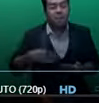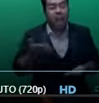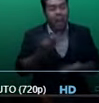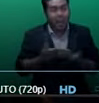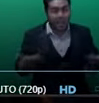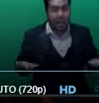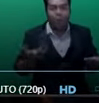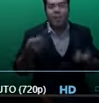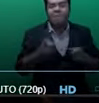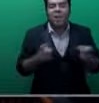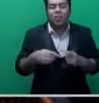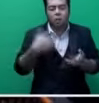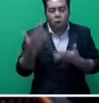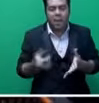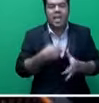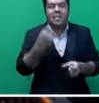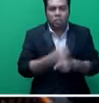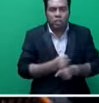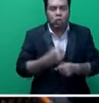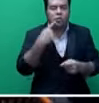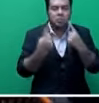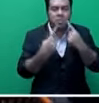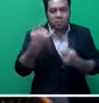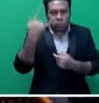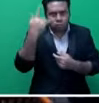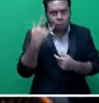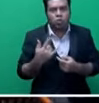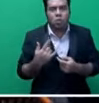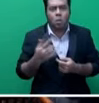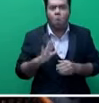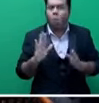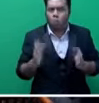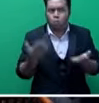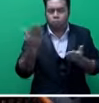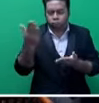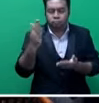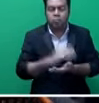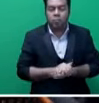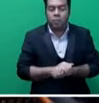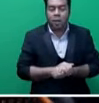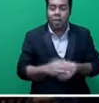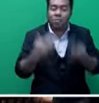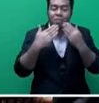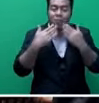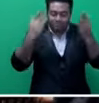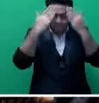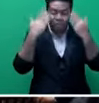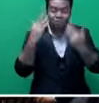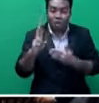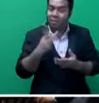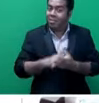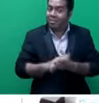invite the Honourable Attorney General to speak to his motion. You have the floor, sir. Thank you, Mr. Speaker, sir. Mr. Speaker,